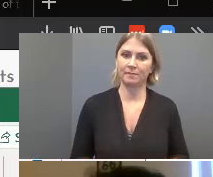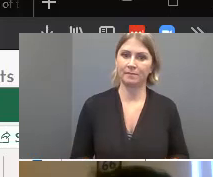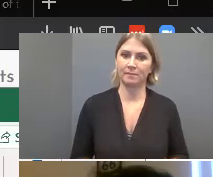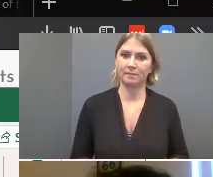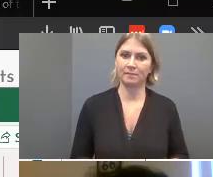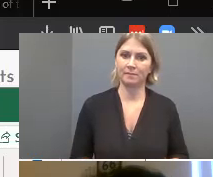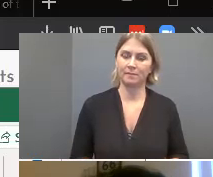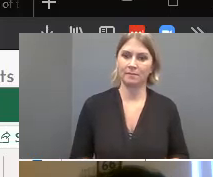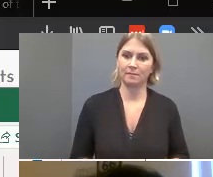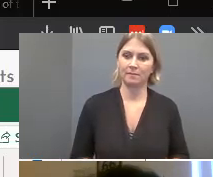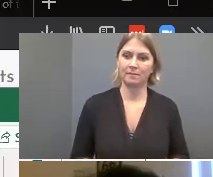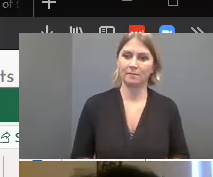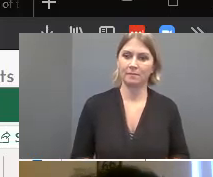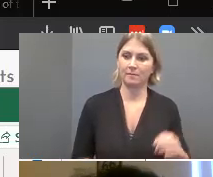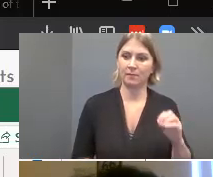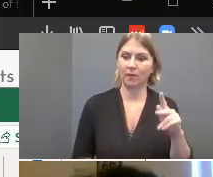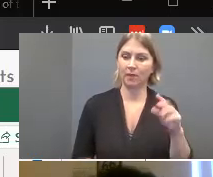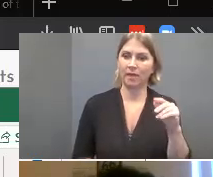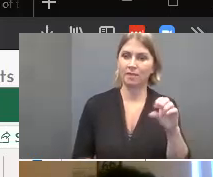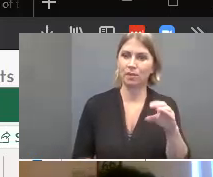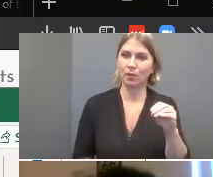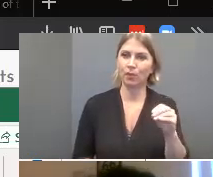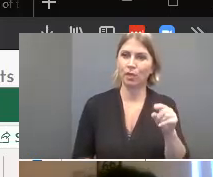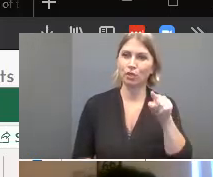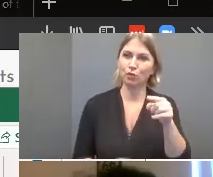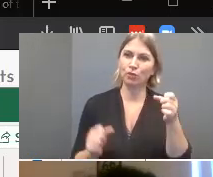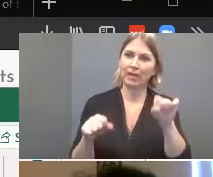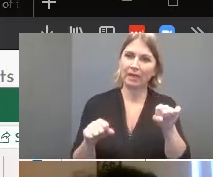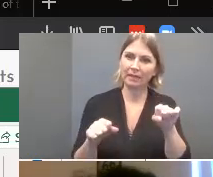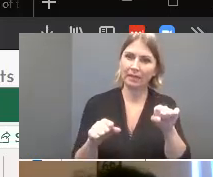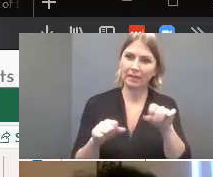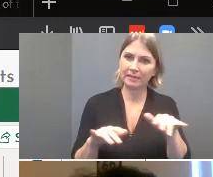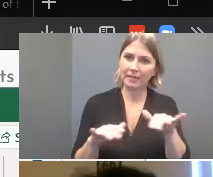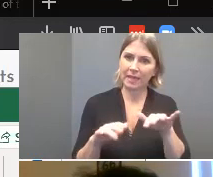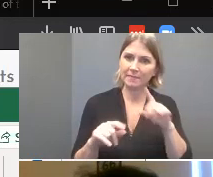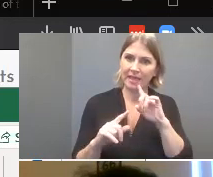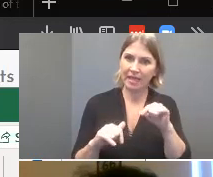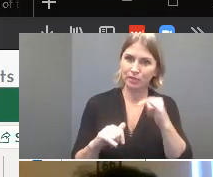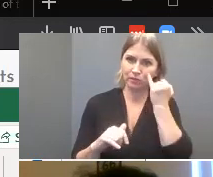Okay, wise, no issue. So you can type out the answer if you want. That's fine as well.